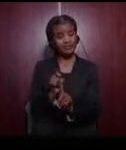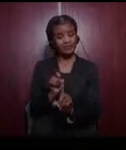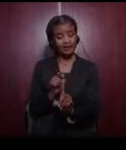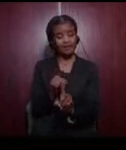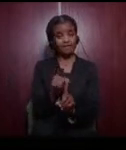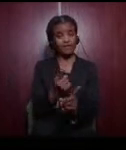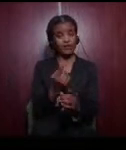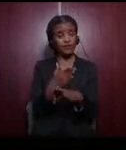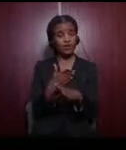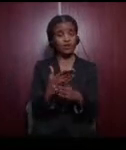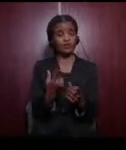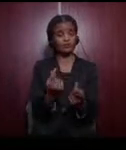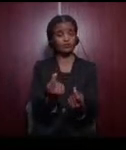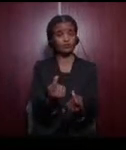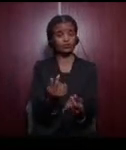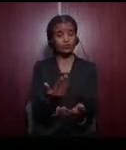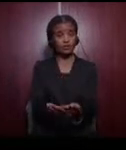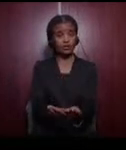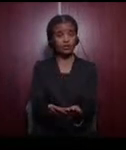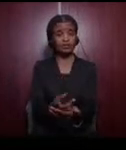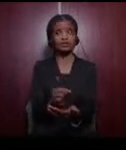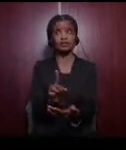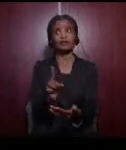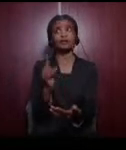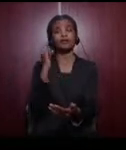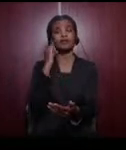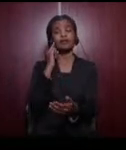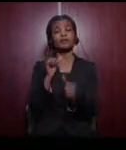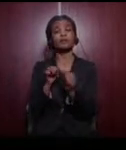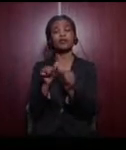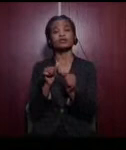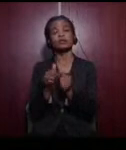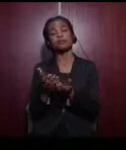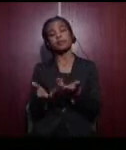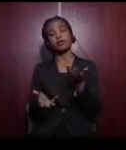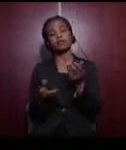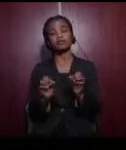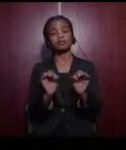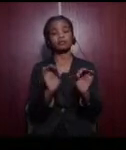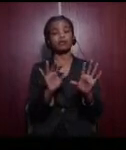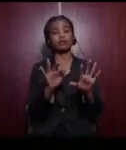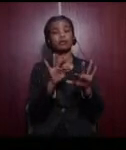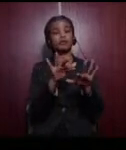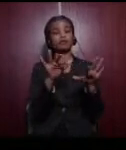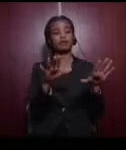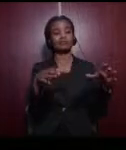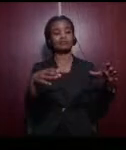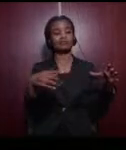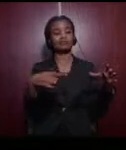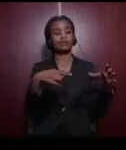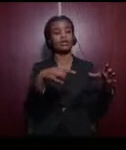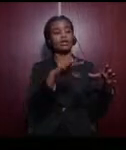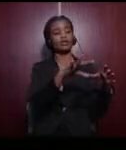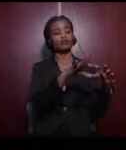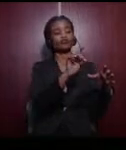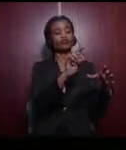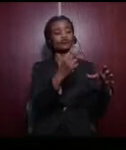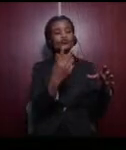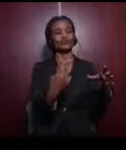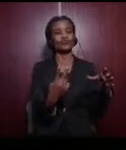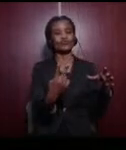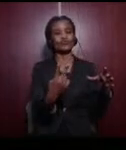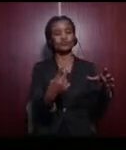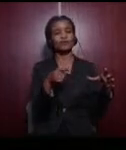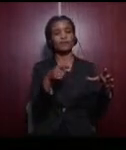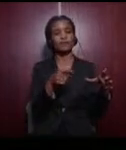think that it will be better that from that 10 people, at least maybe appointing 2 so that this person can be able